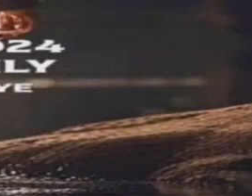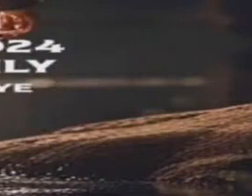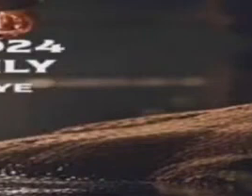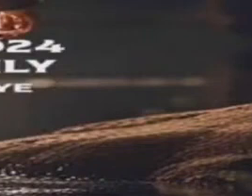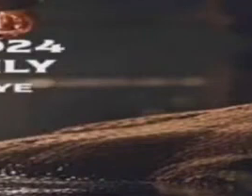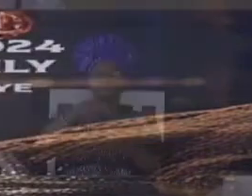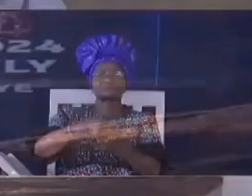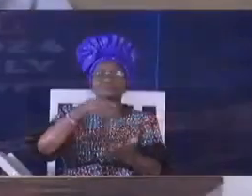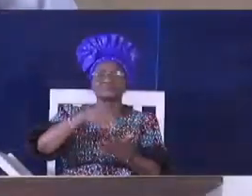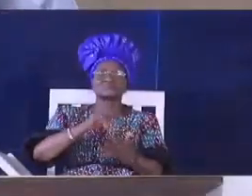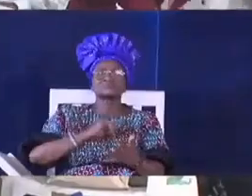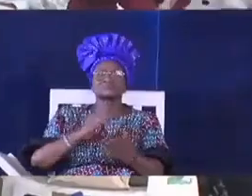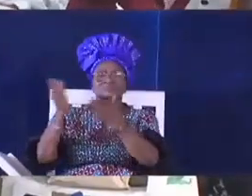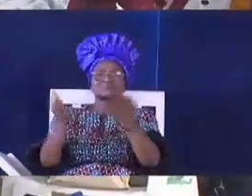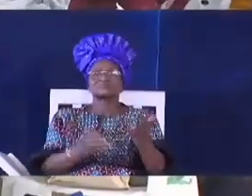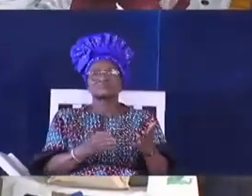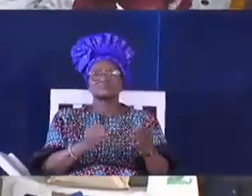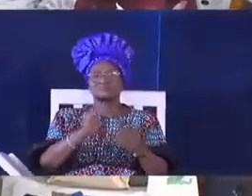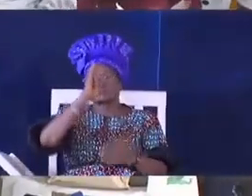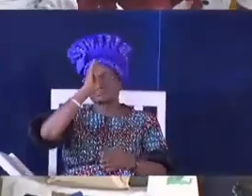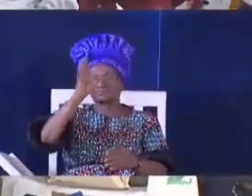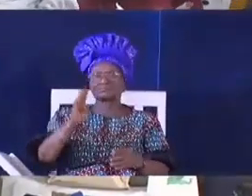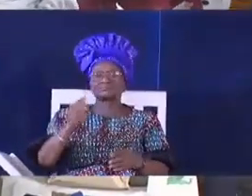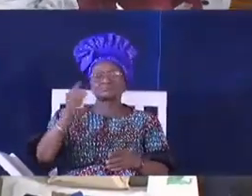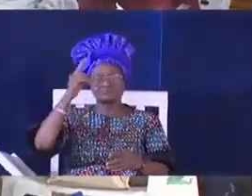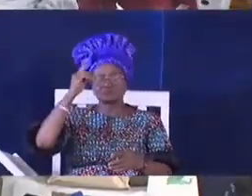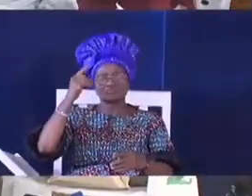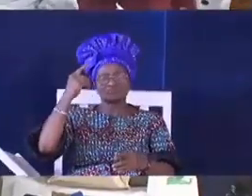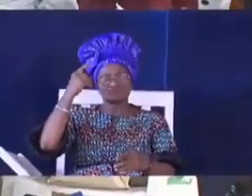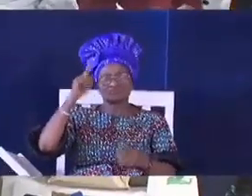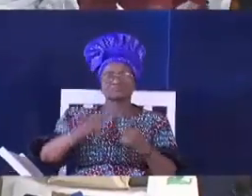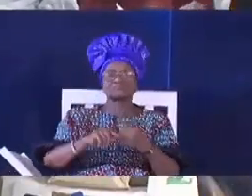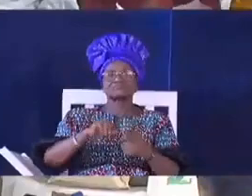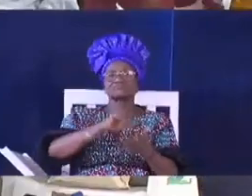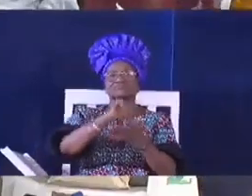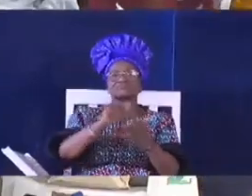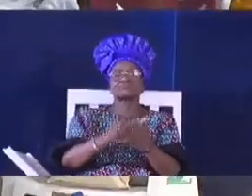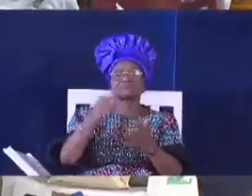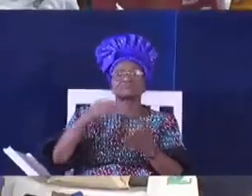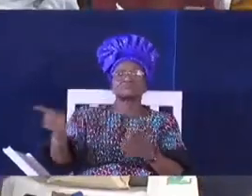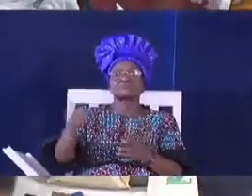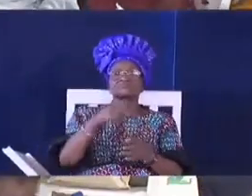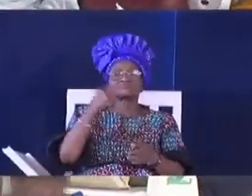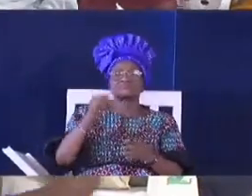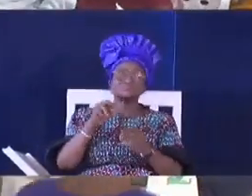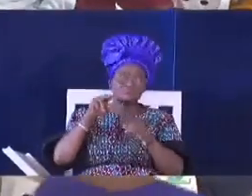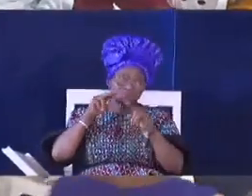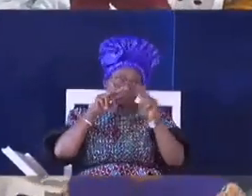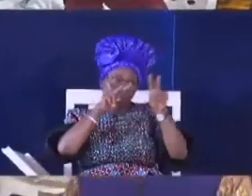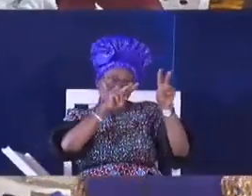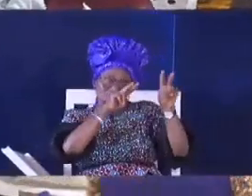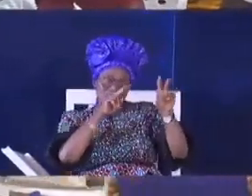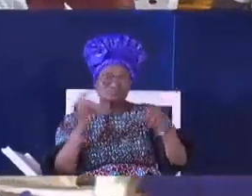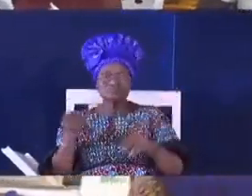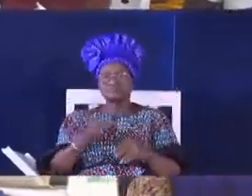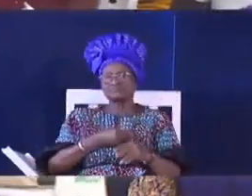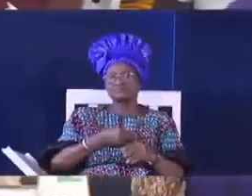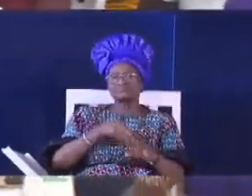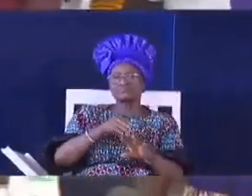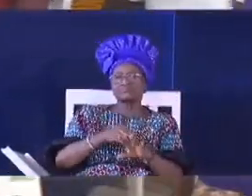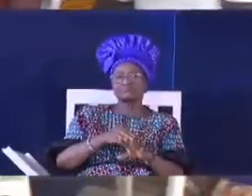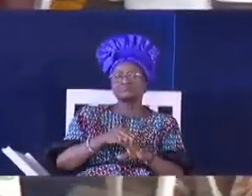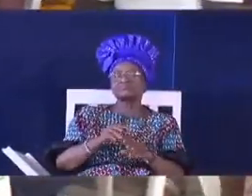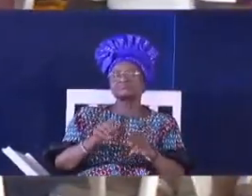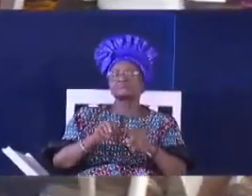Once again, I bring greetings to those of you who are watching us at the various